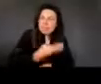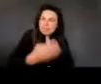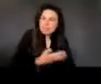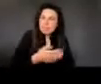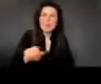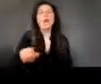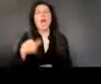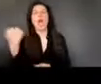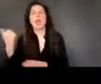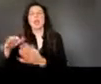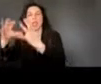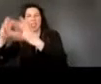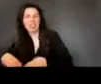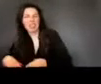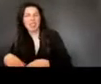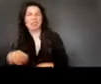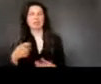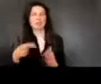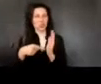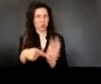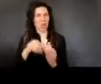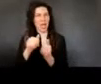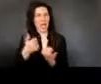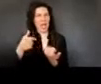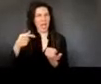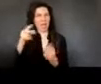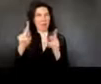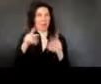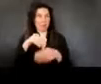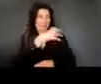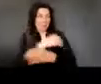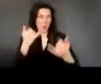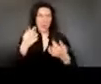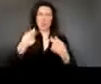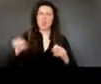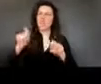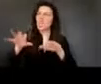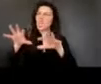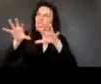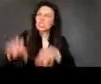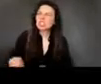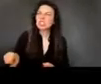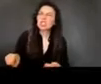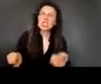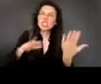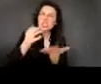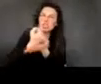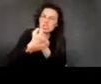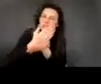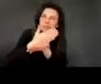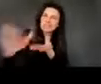to deface in a sense, or erase, and bring something new to a space which